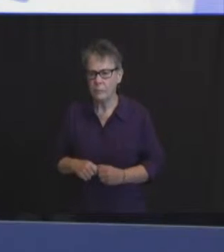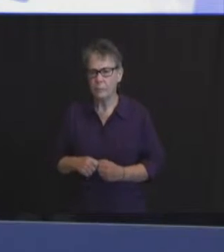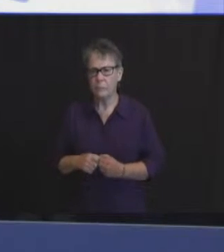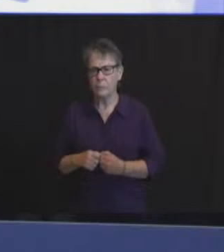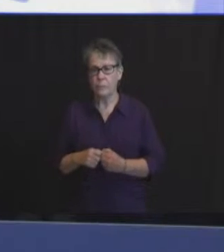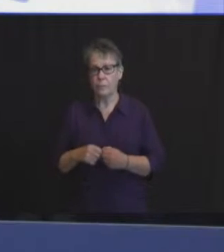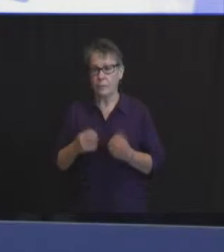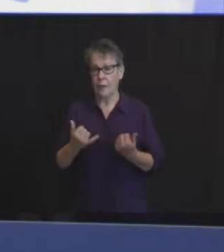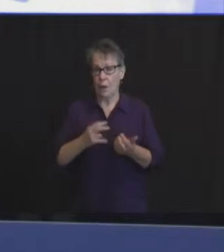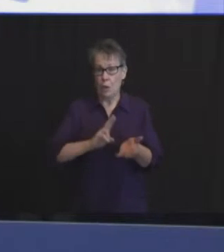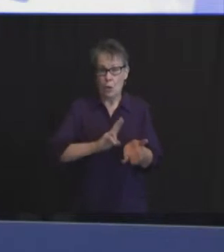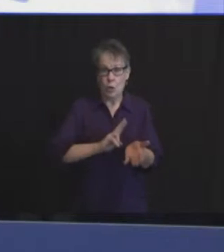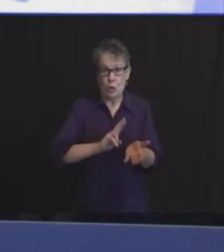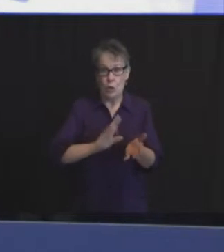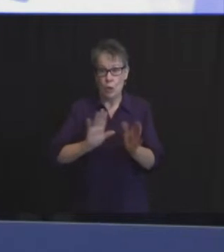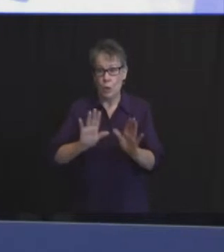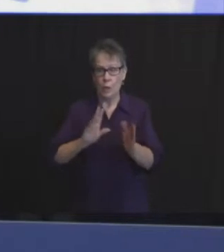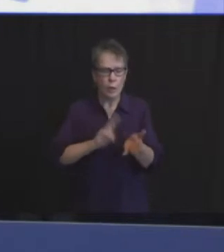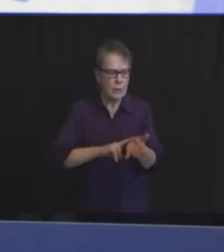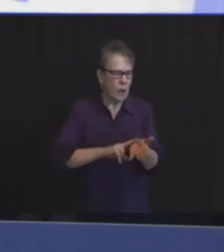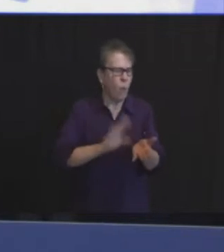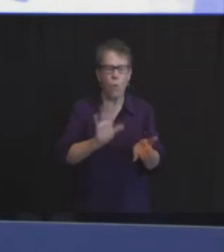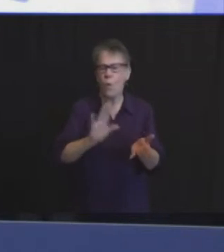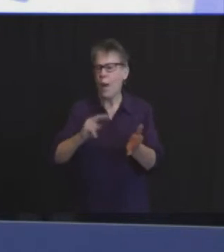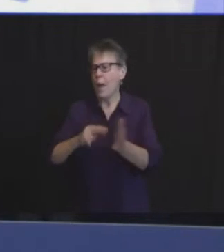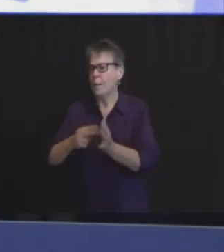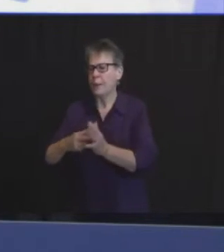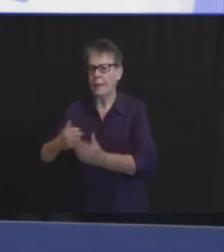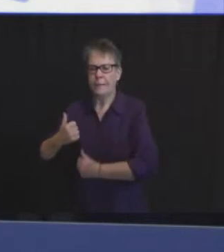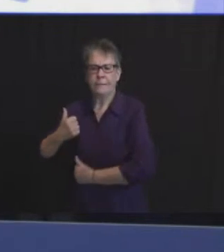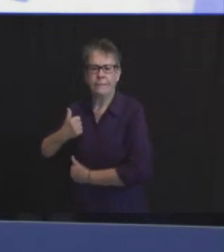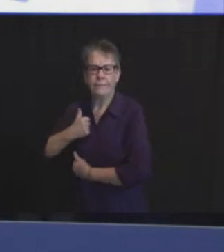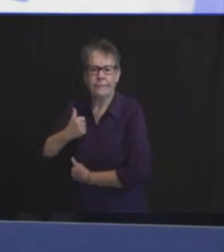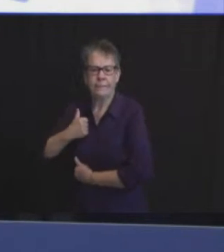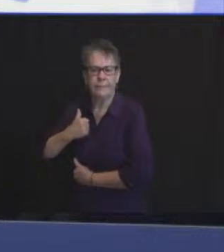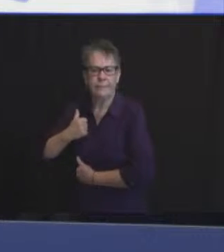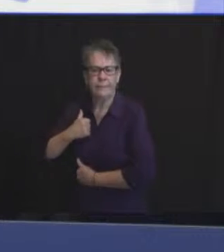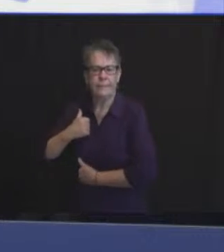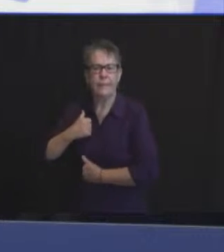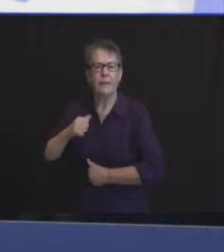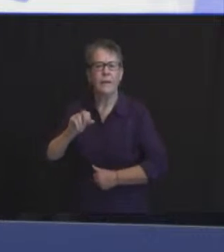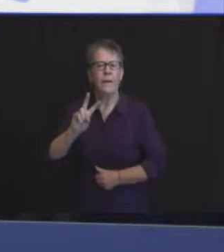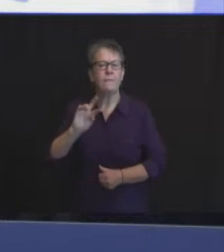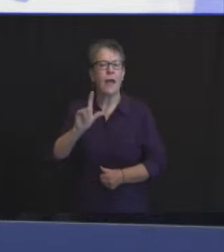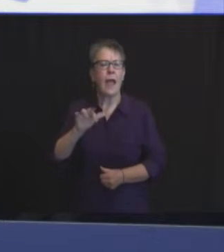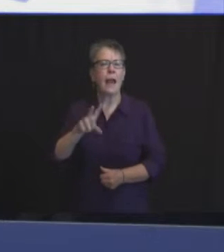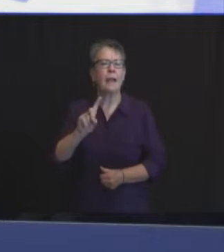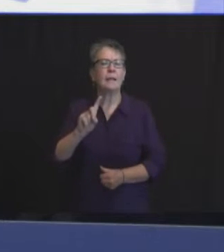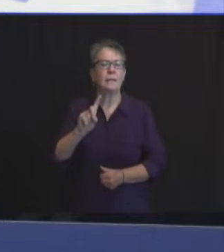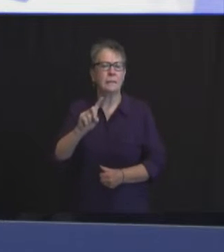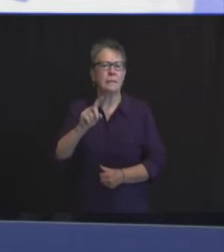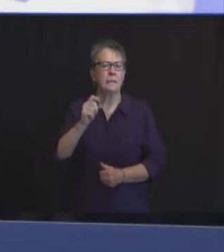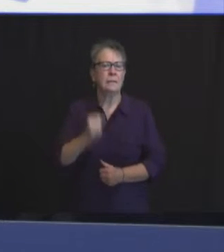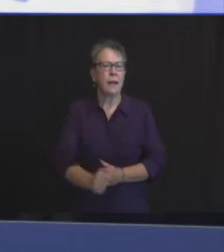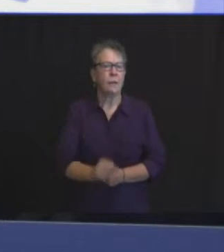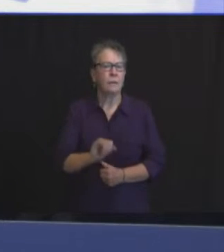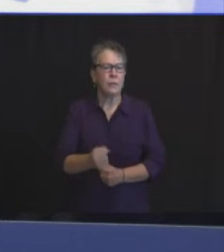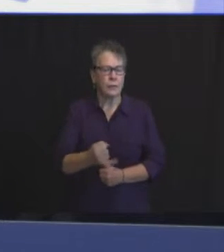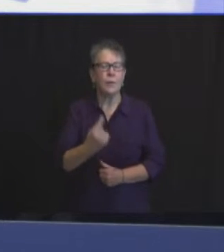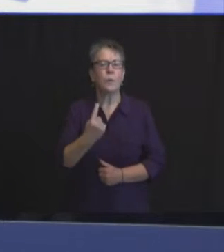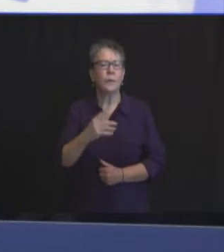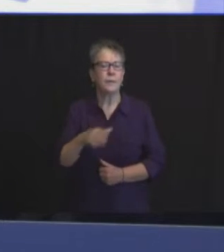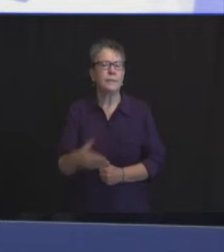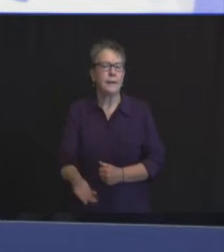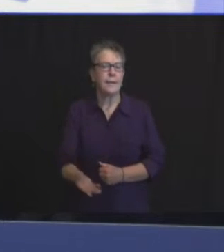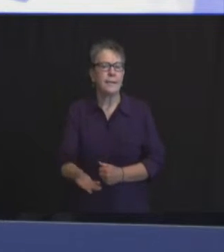The individual was in hospice, and we are awaiting the confirmatory death certificate. At the state psychiatric hospitals, there